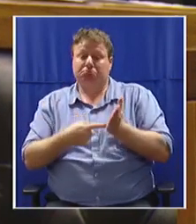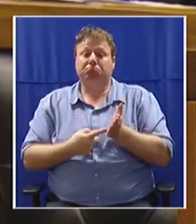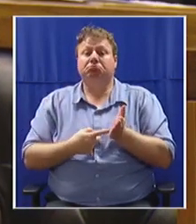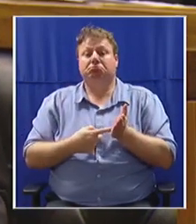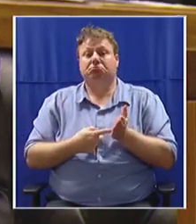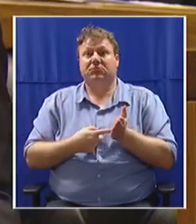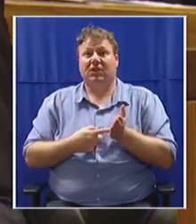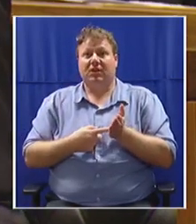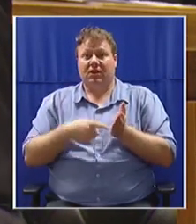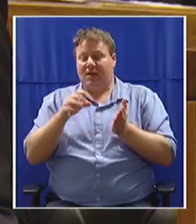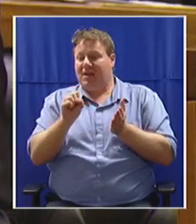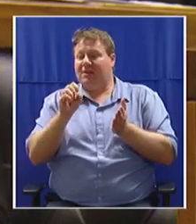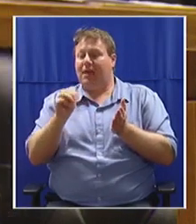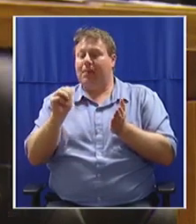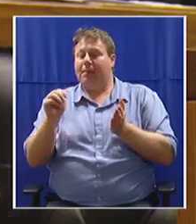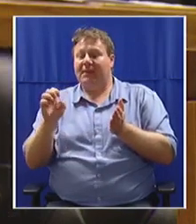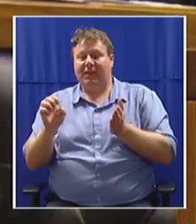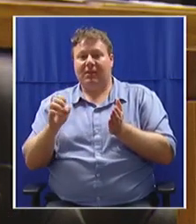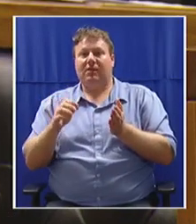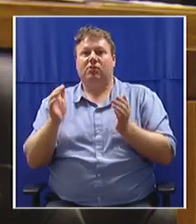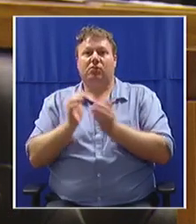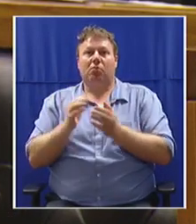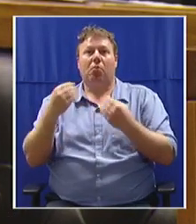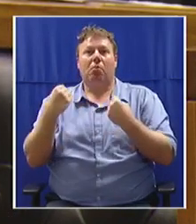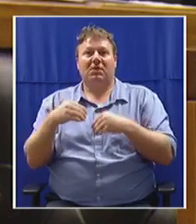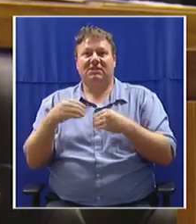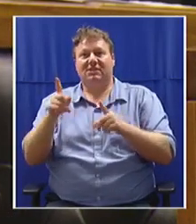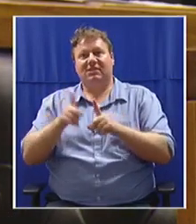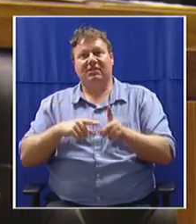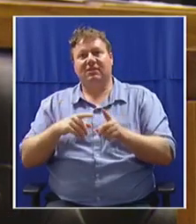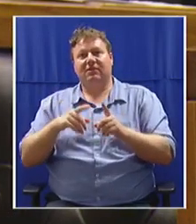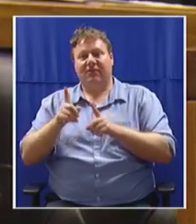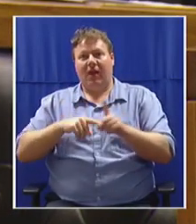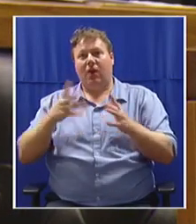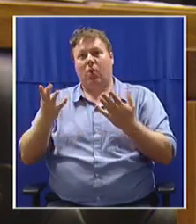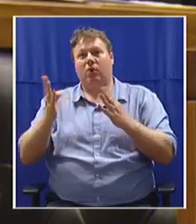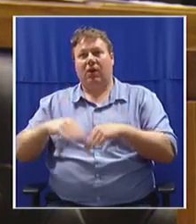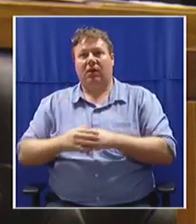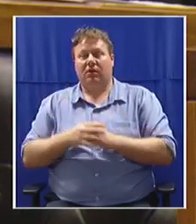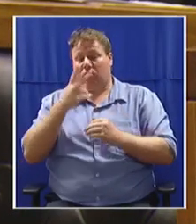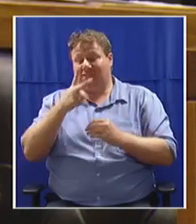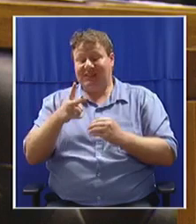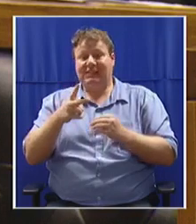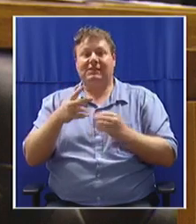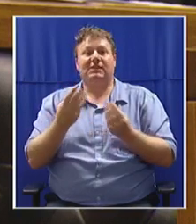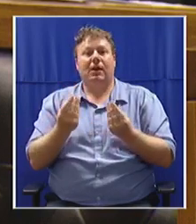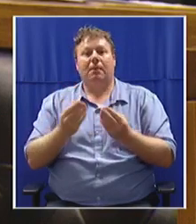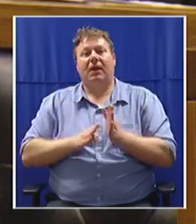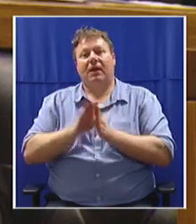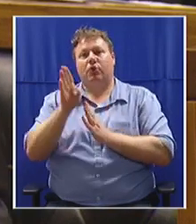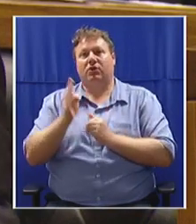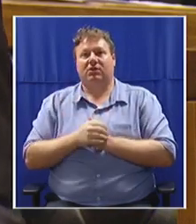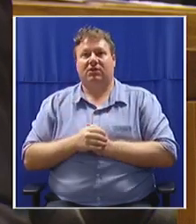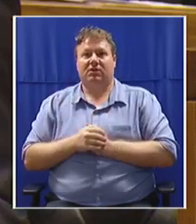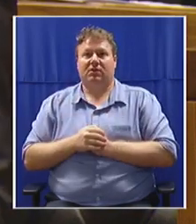SMMEs, small businesses dying, we see the number increasing.